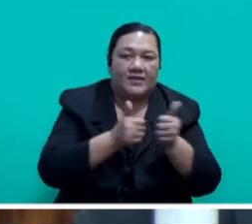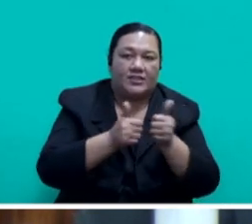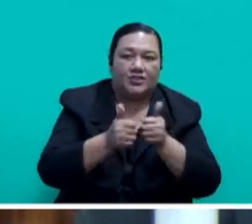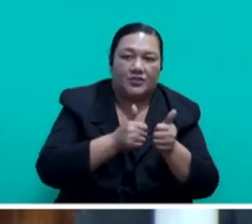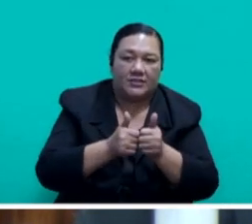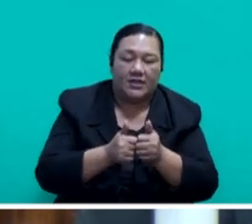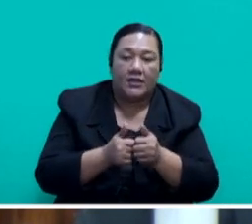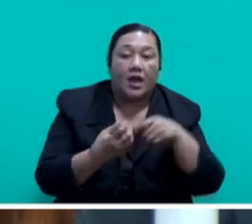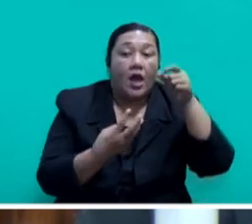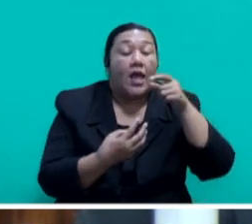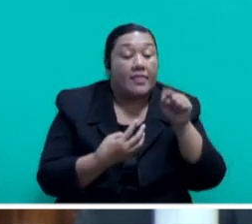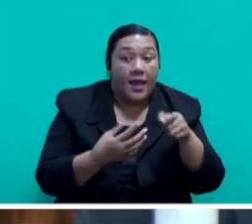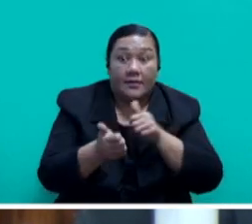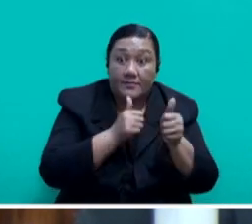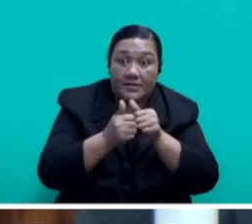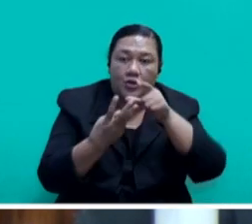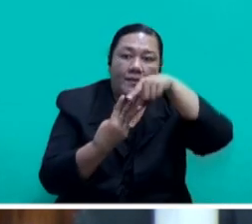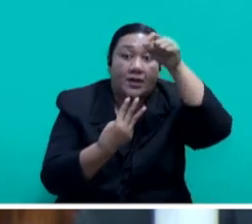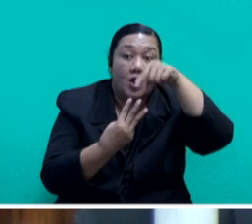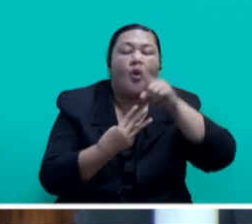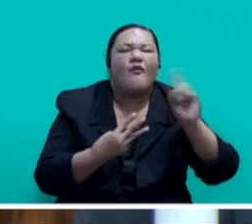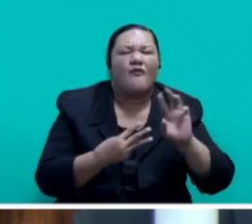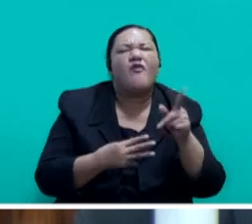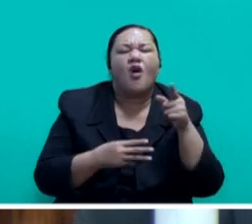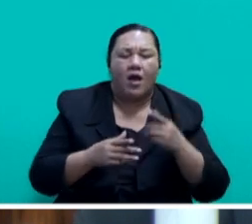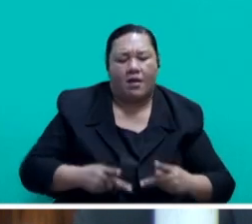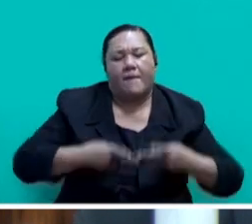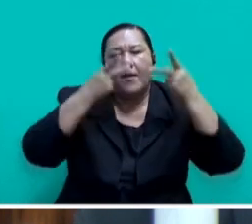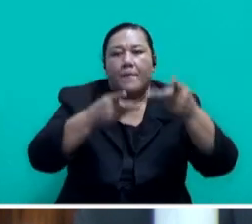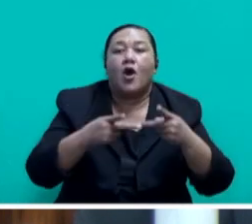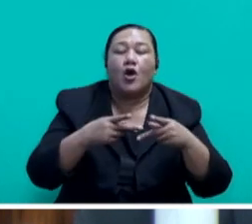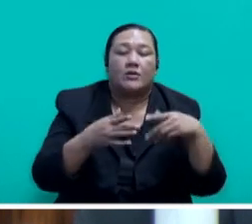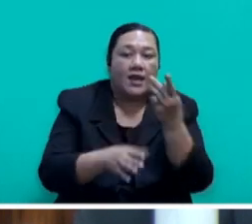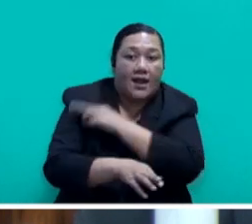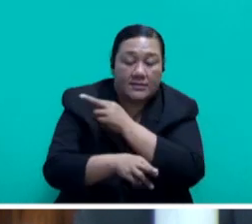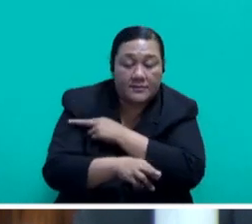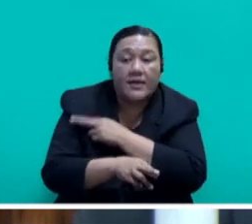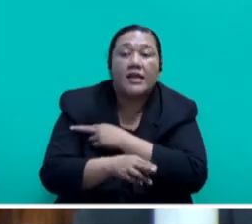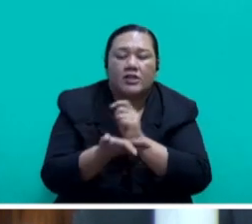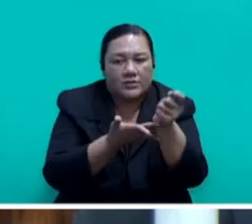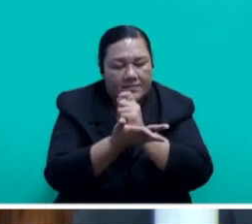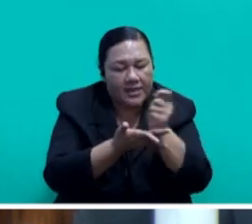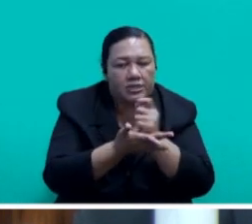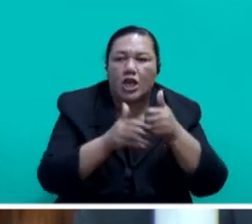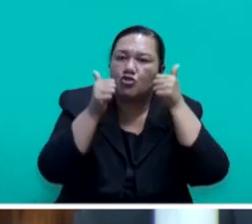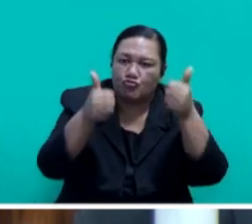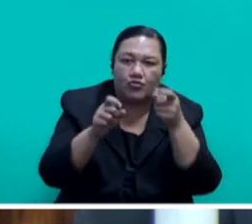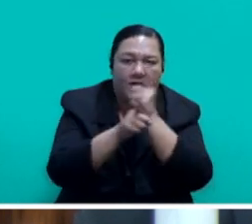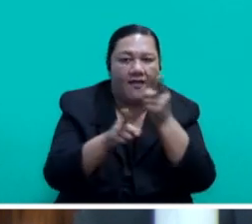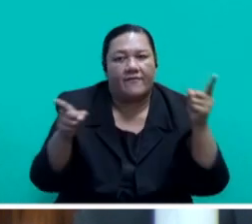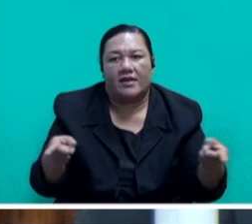be appointed to promote accountability, transparency, and good governance,